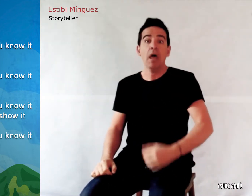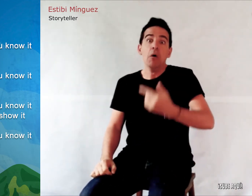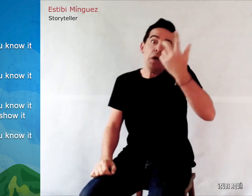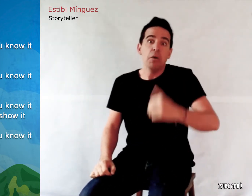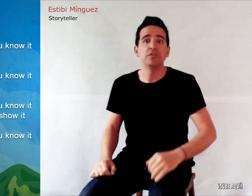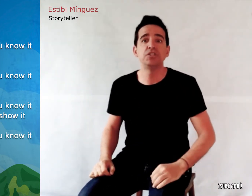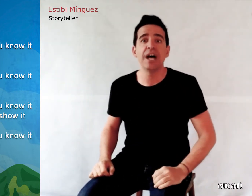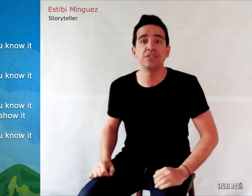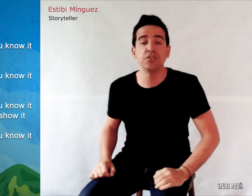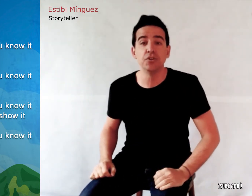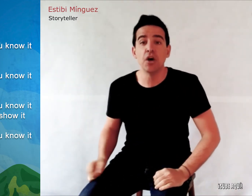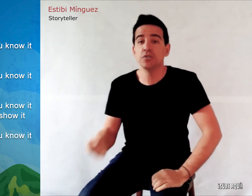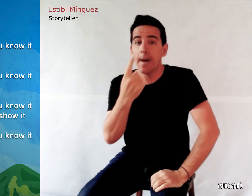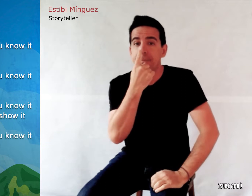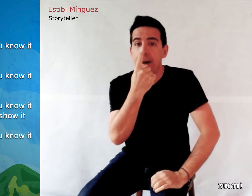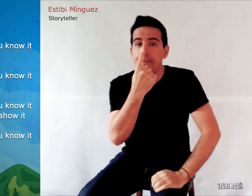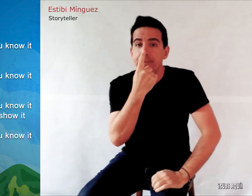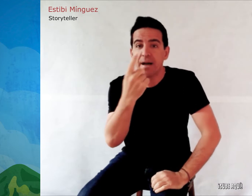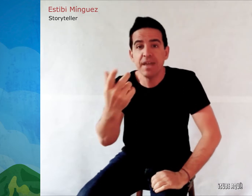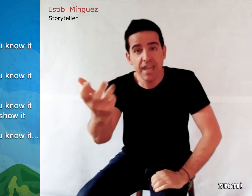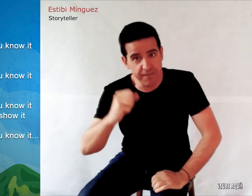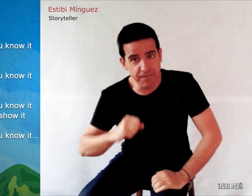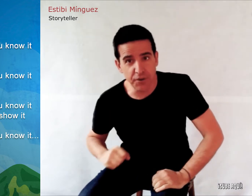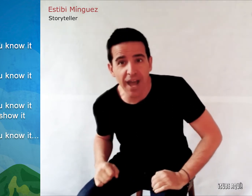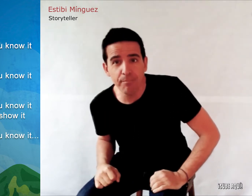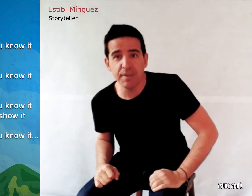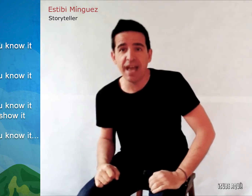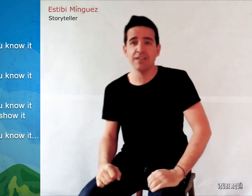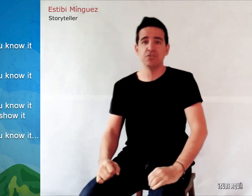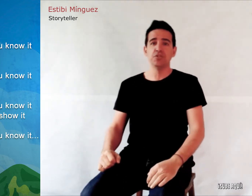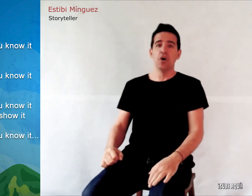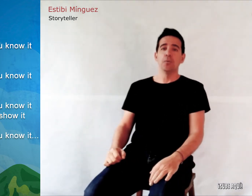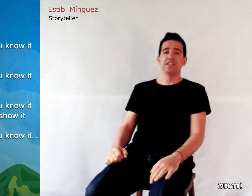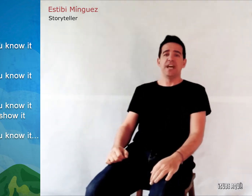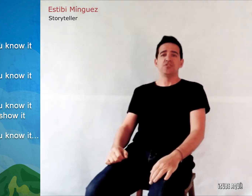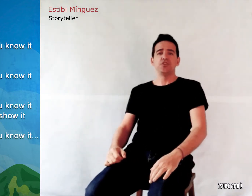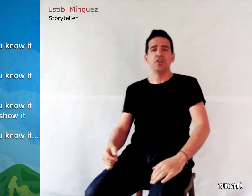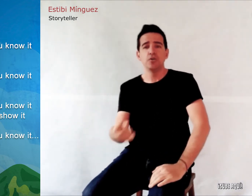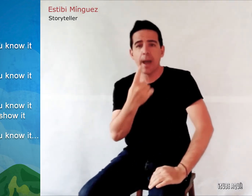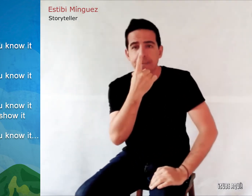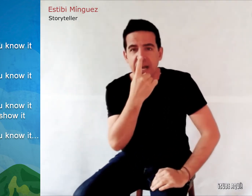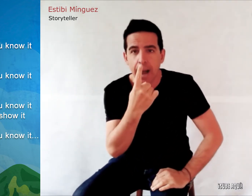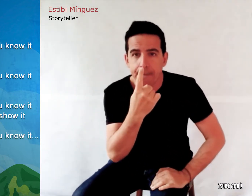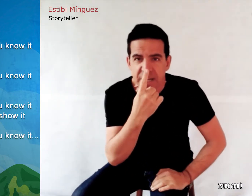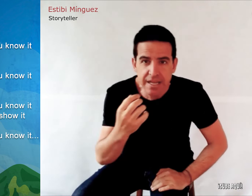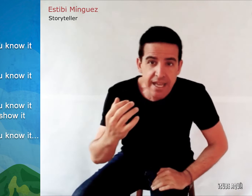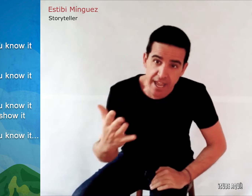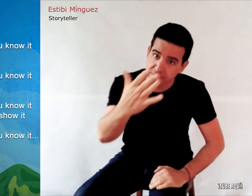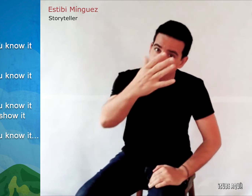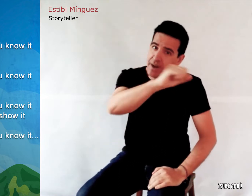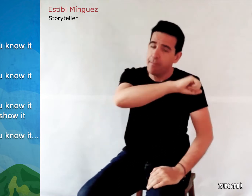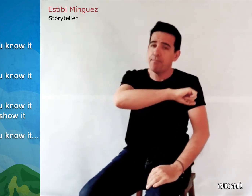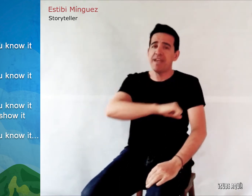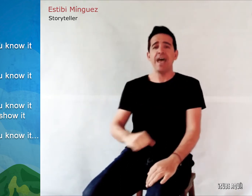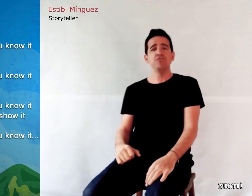it, touch your nose. If you're happy and you know it, touch your nose.